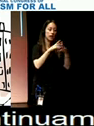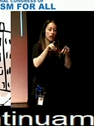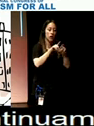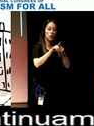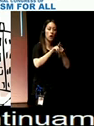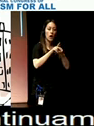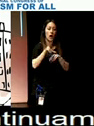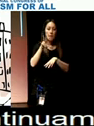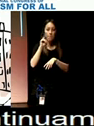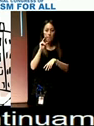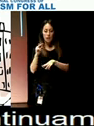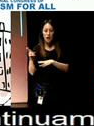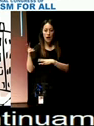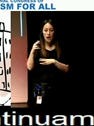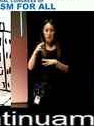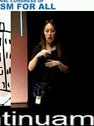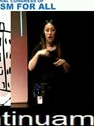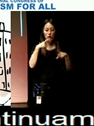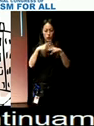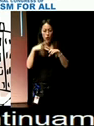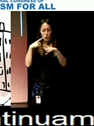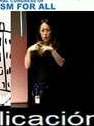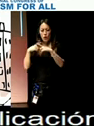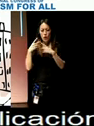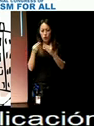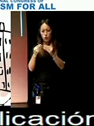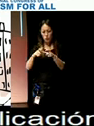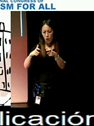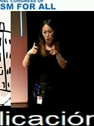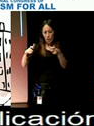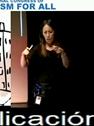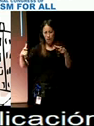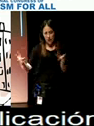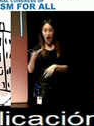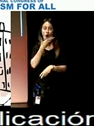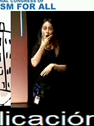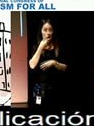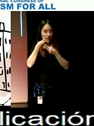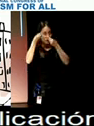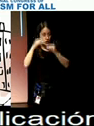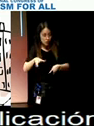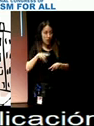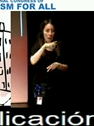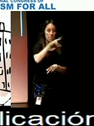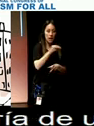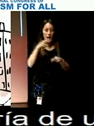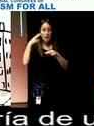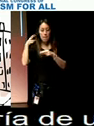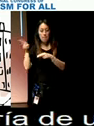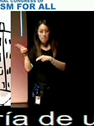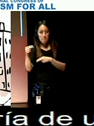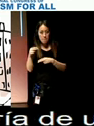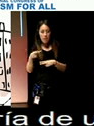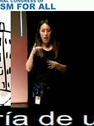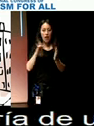know the story about the multiplication of loaves and fishes. And